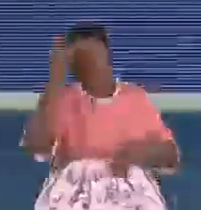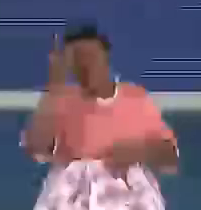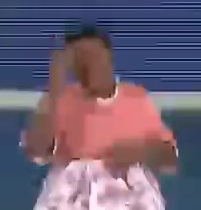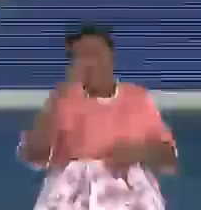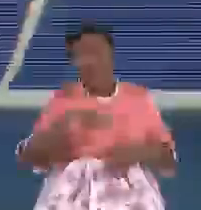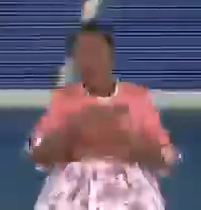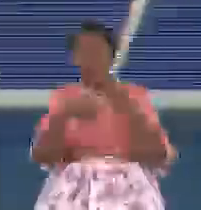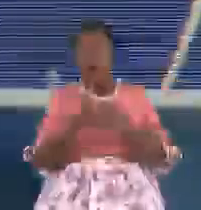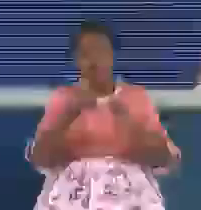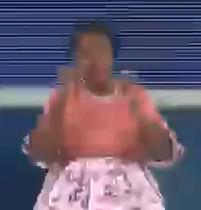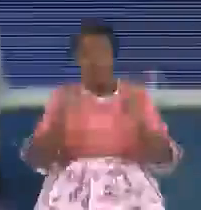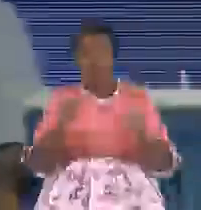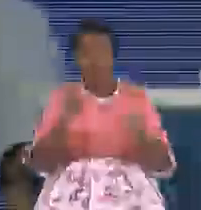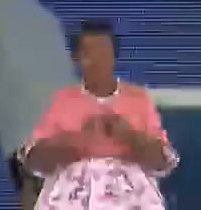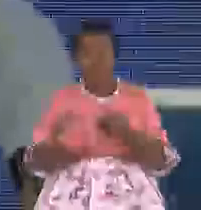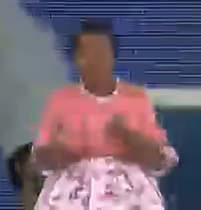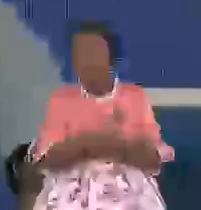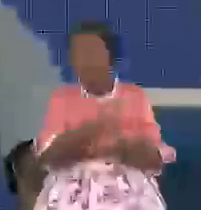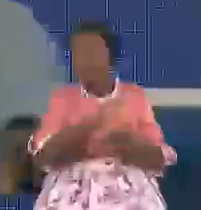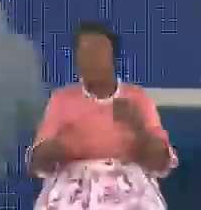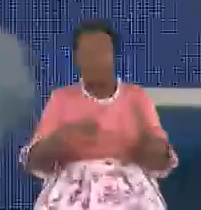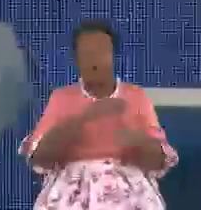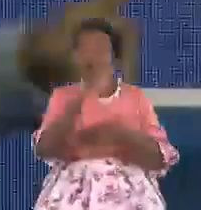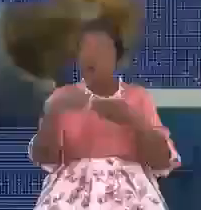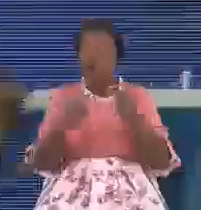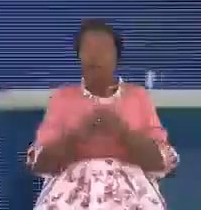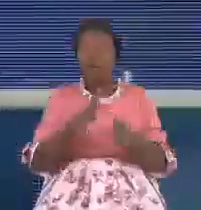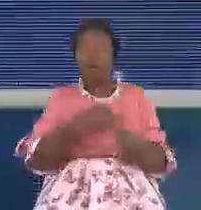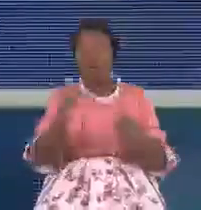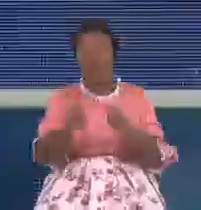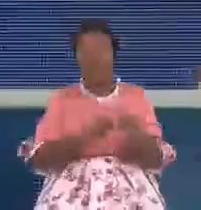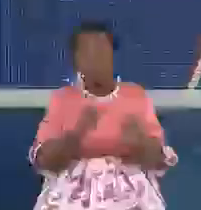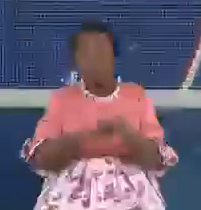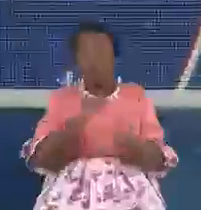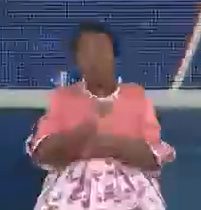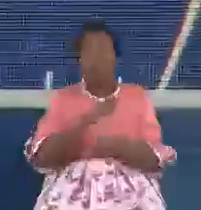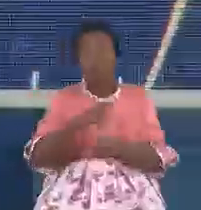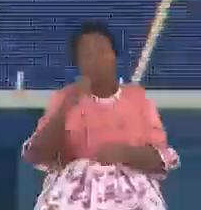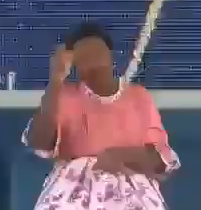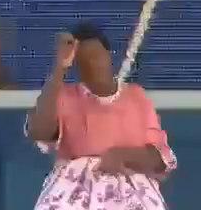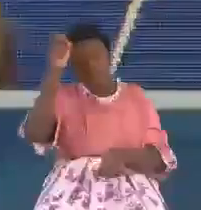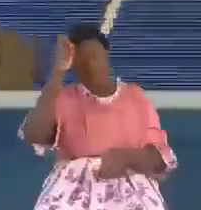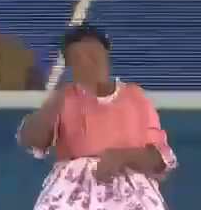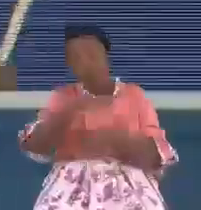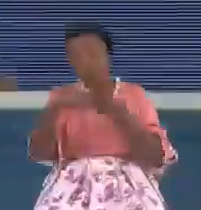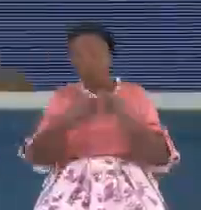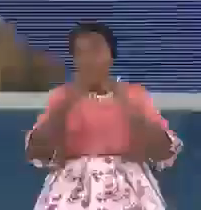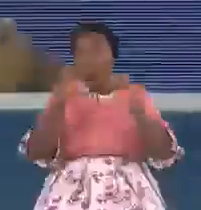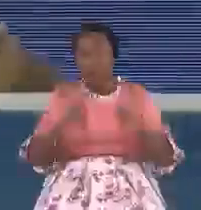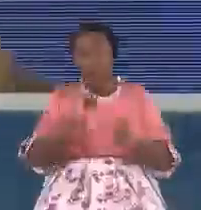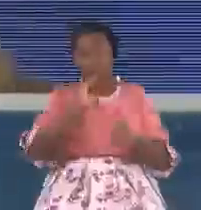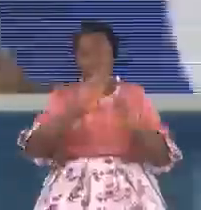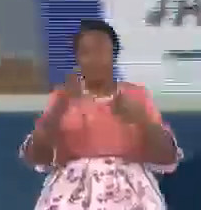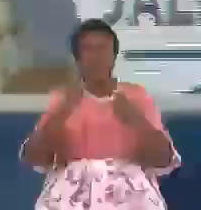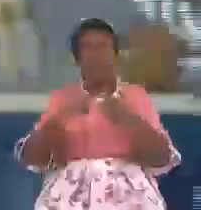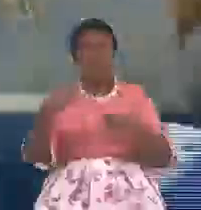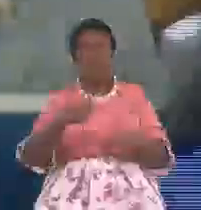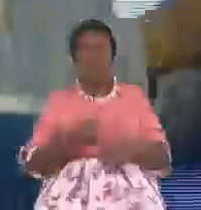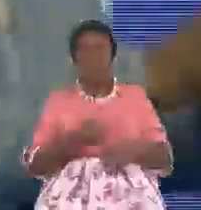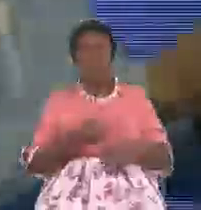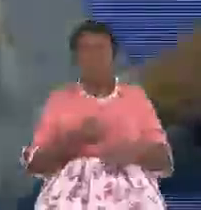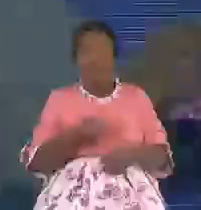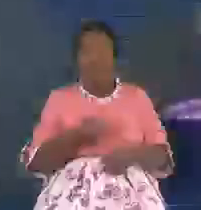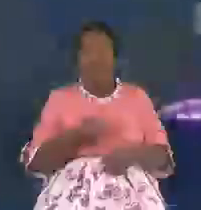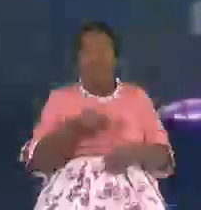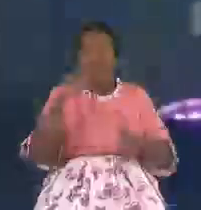destroy every work of the devil all power is giving unto me in